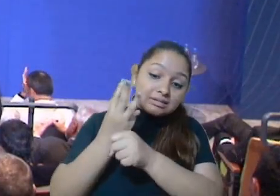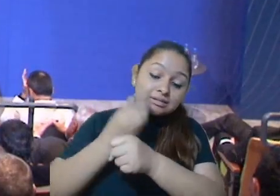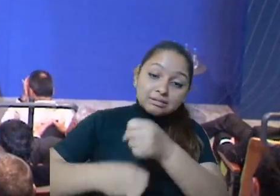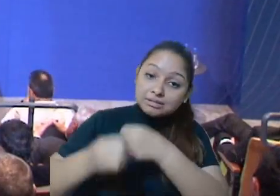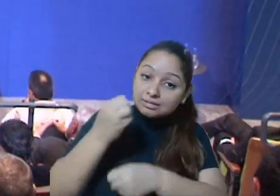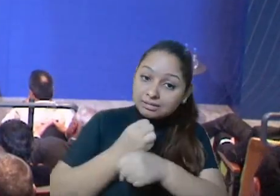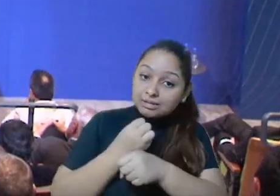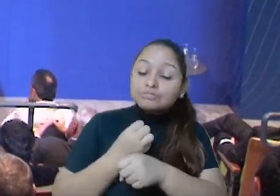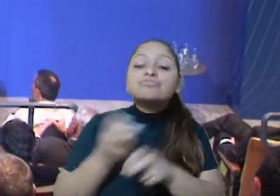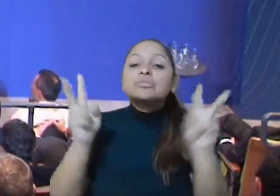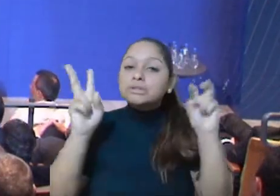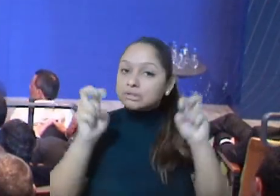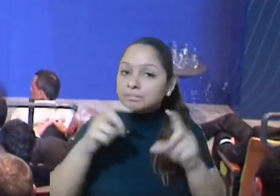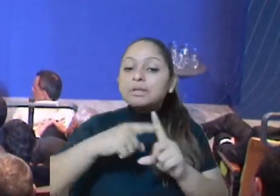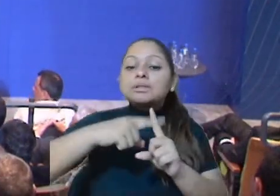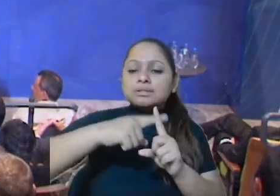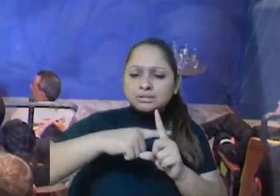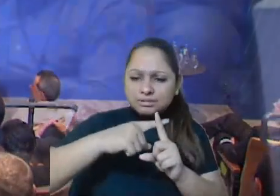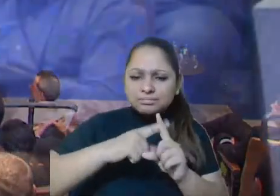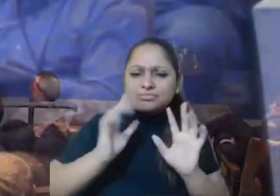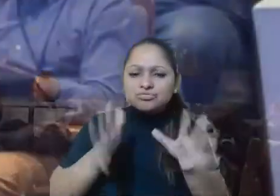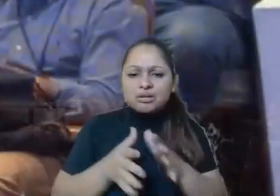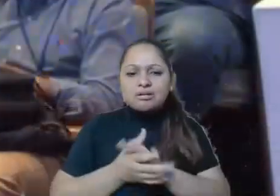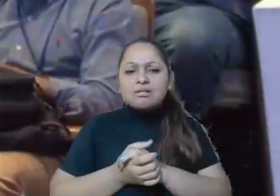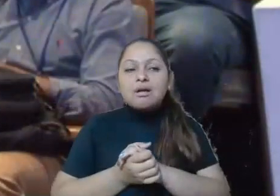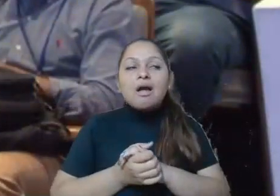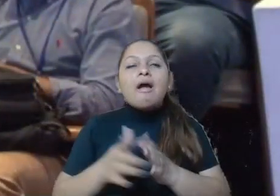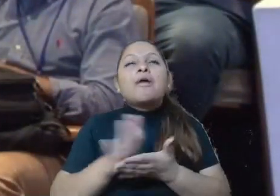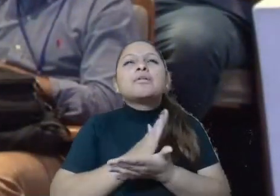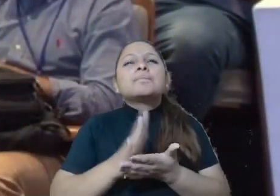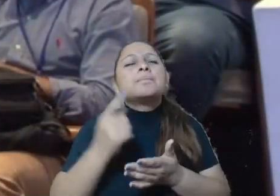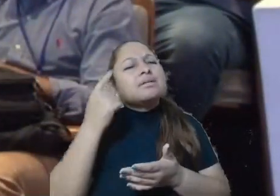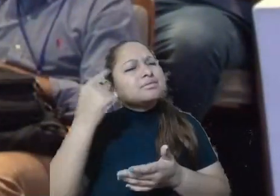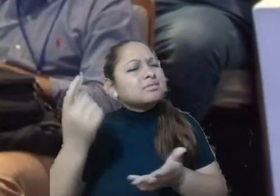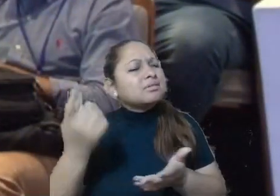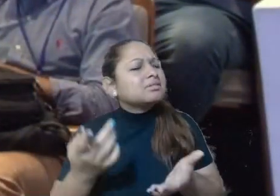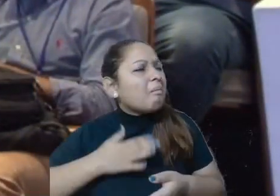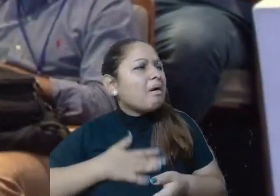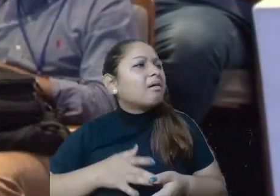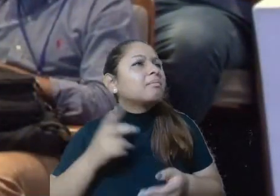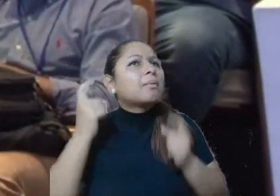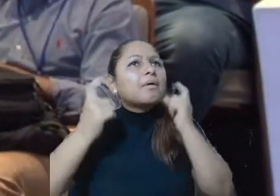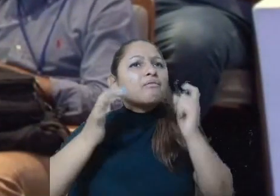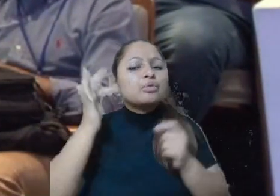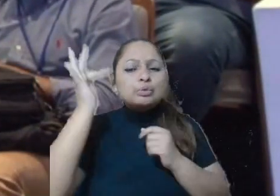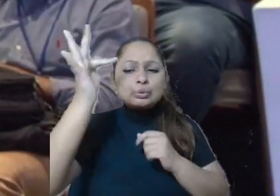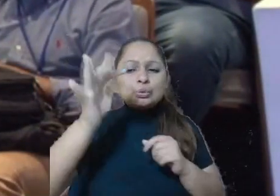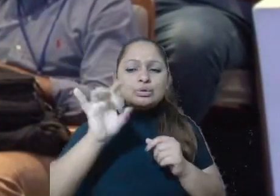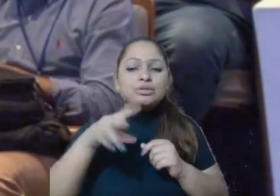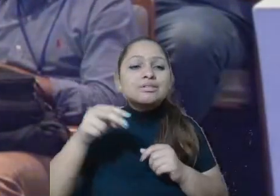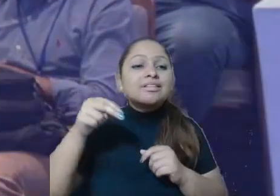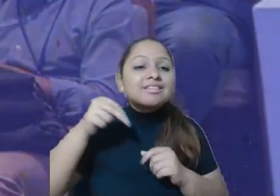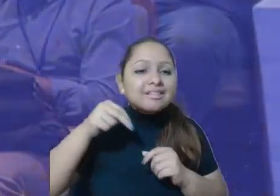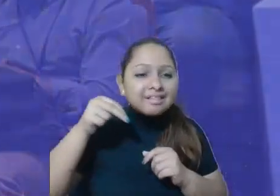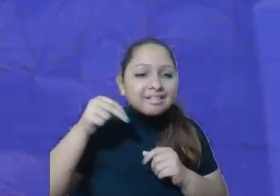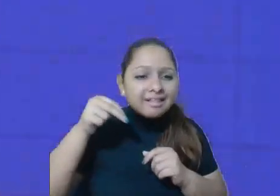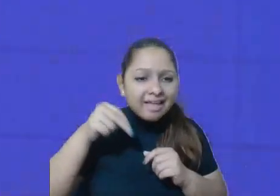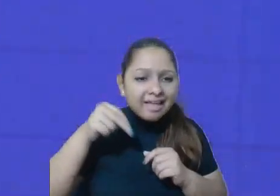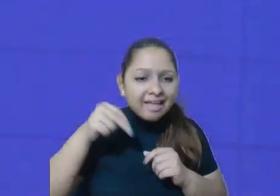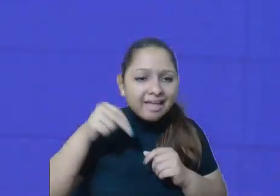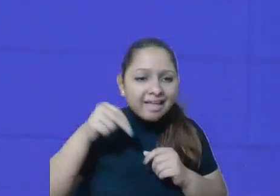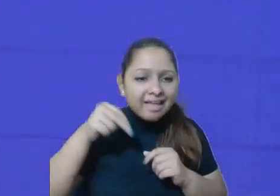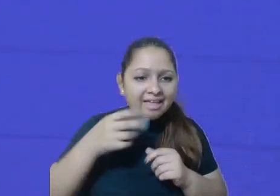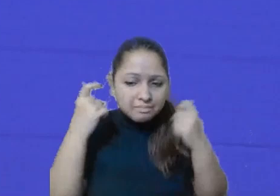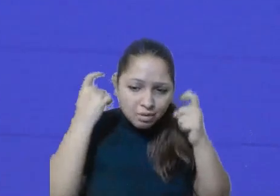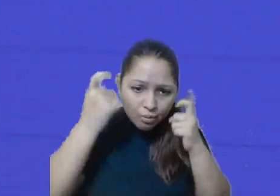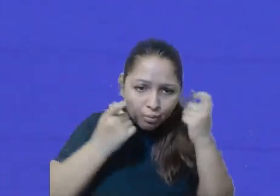it seemed like something so far, something our grandchildren would see, but it's not our grandchildren, it's us, it's our